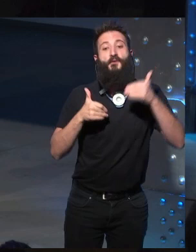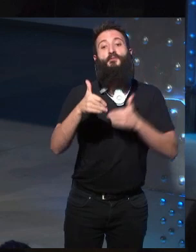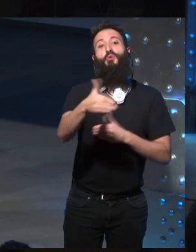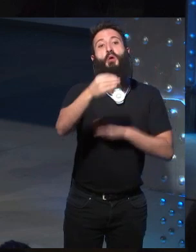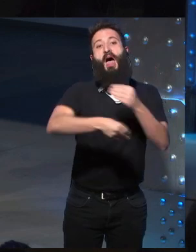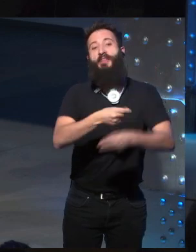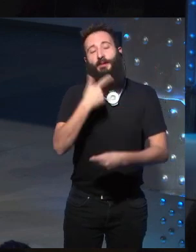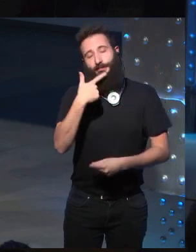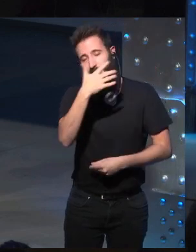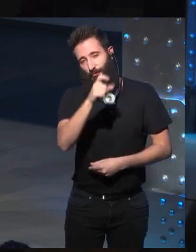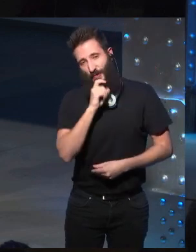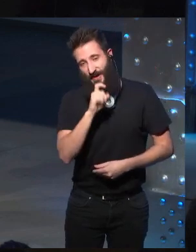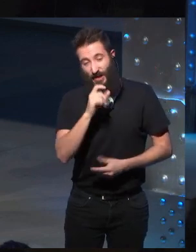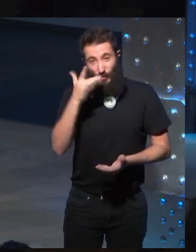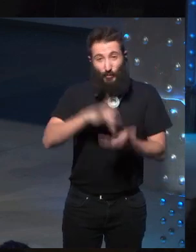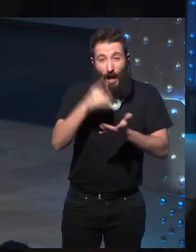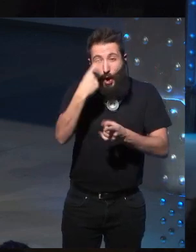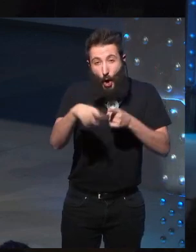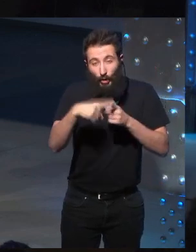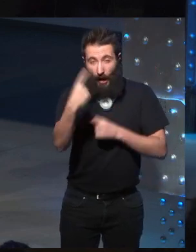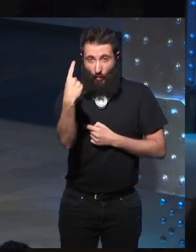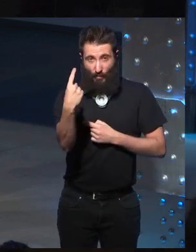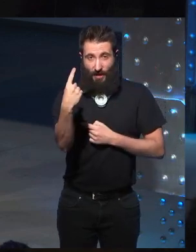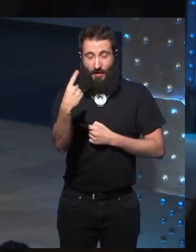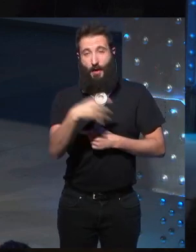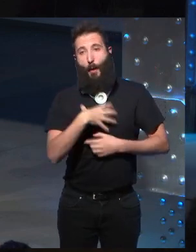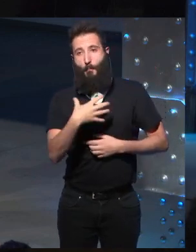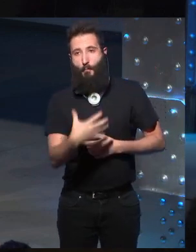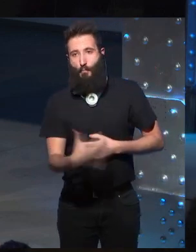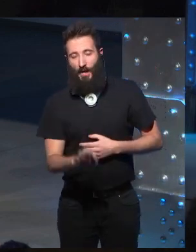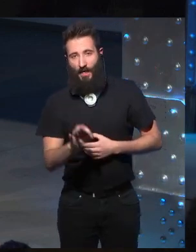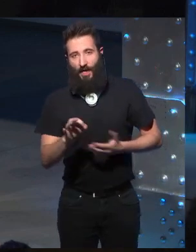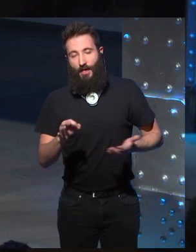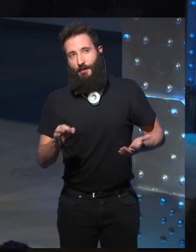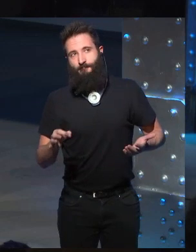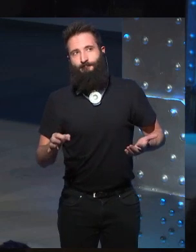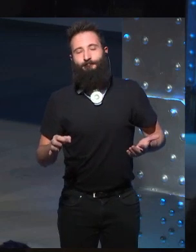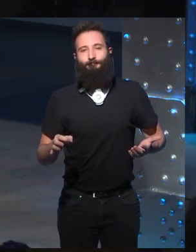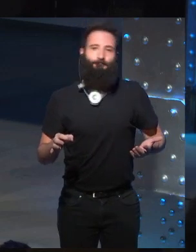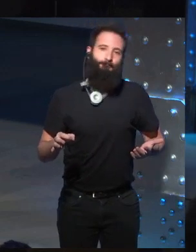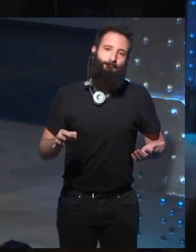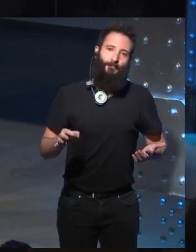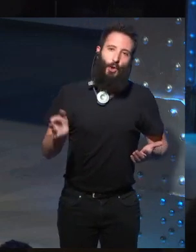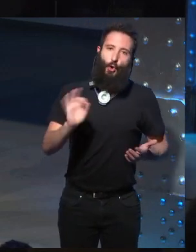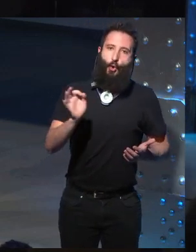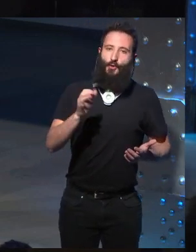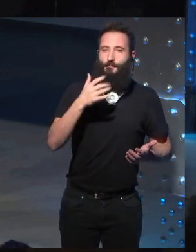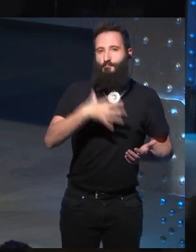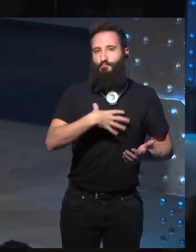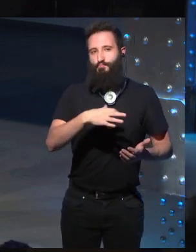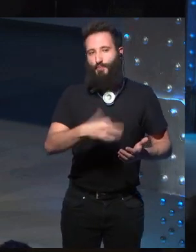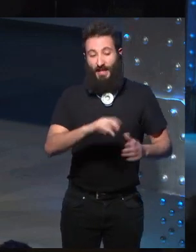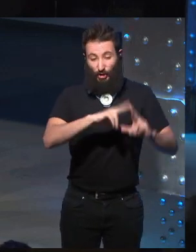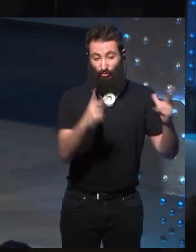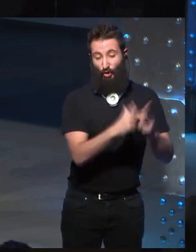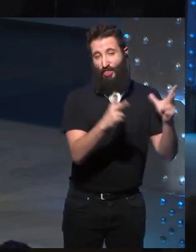that is very probably more will probably have more impact on our society is everything that